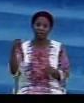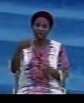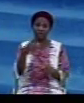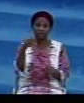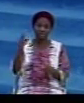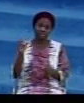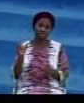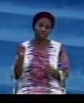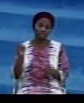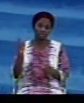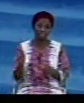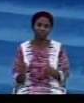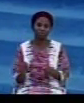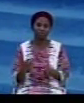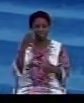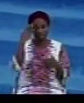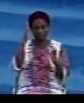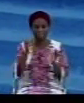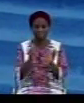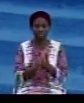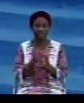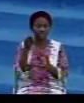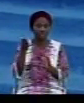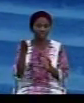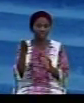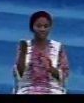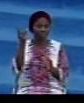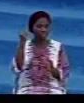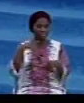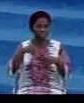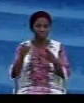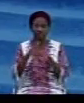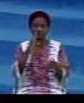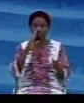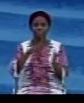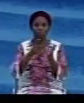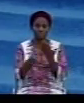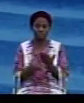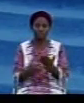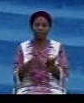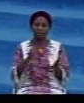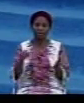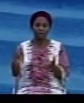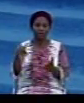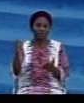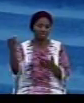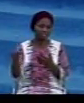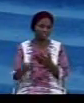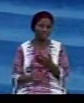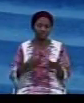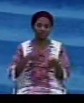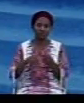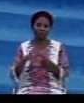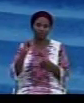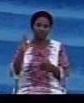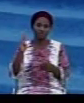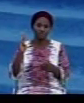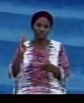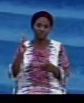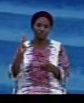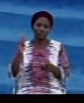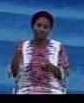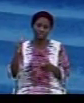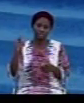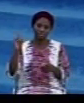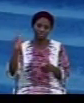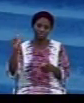nbi loni Crusade ni an ba ranse si mi pe kin wa tori Ibadan bile mi wa won ni kin wa ba won ni oso ni kin mo se